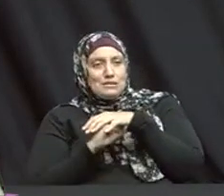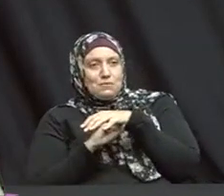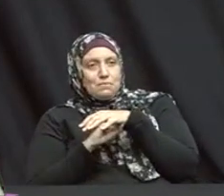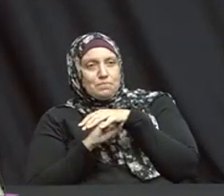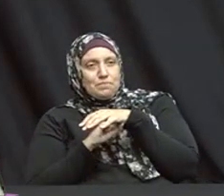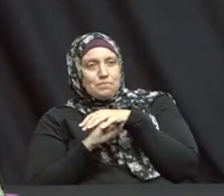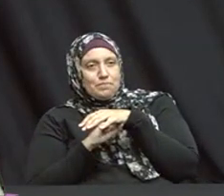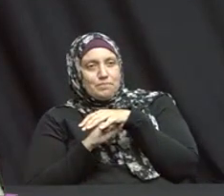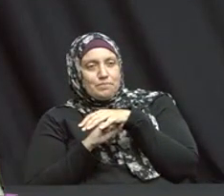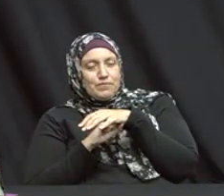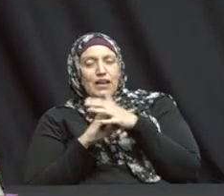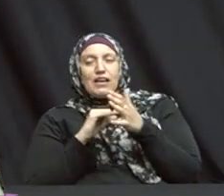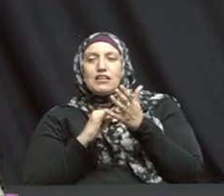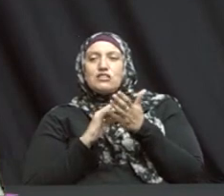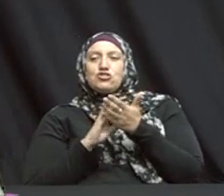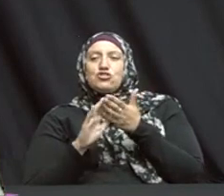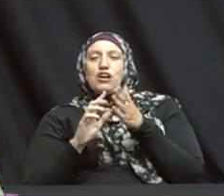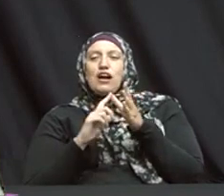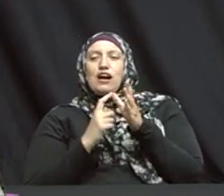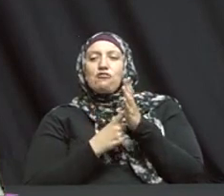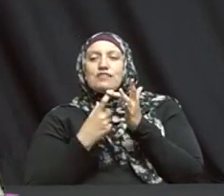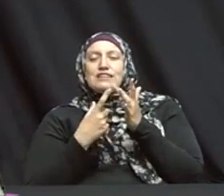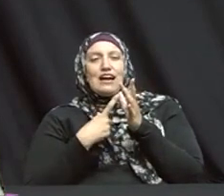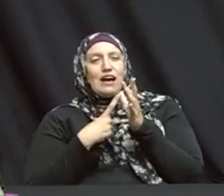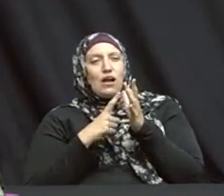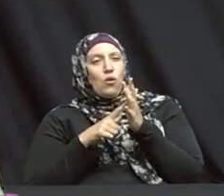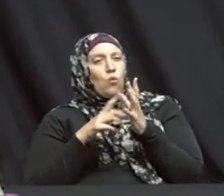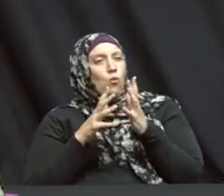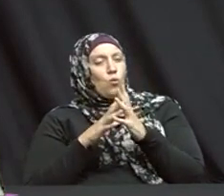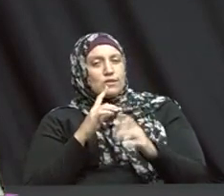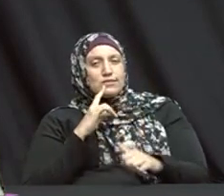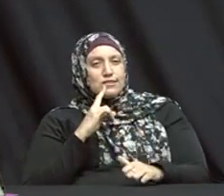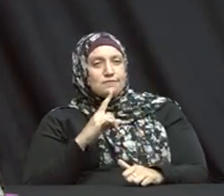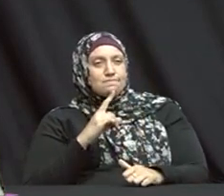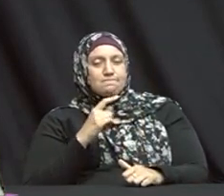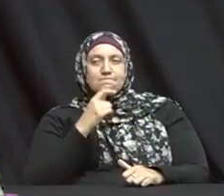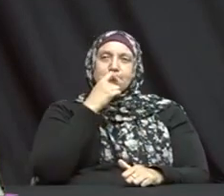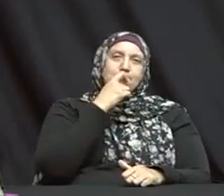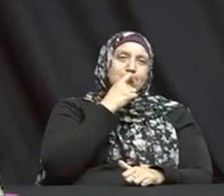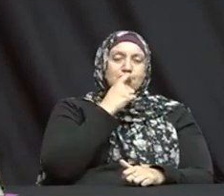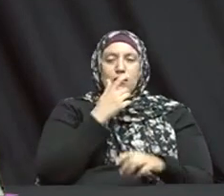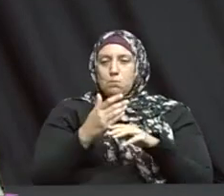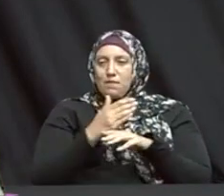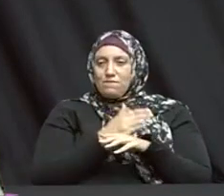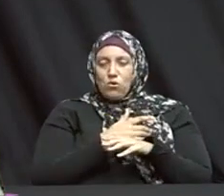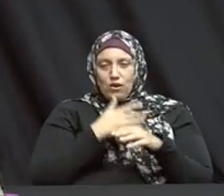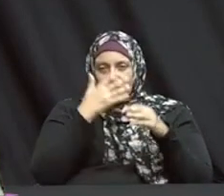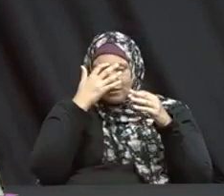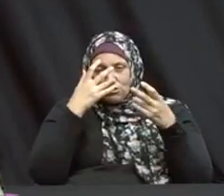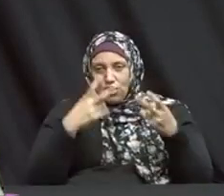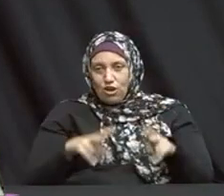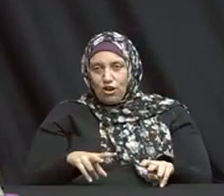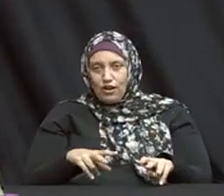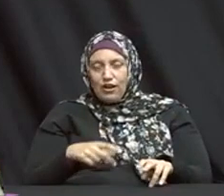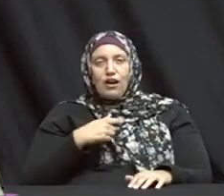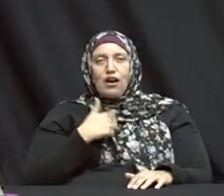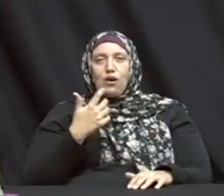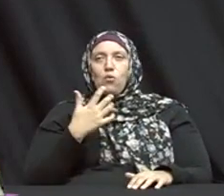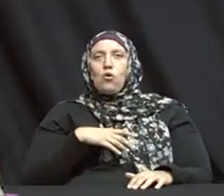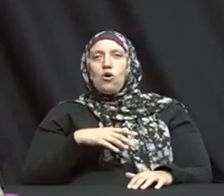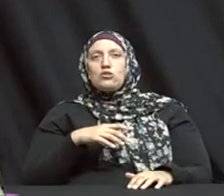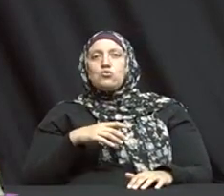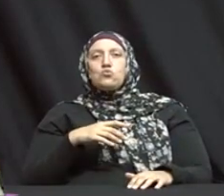that before I die, how can I decide and how much can I decide over my estate for after